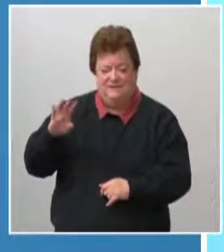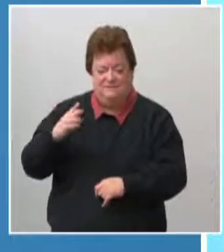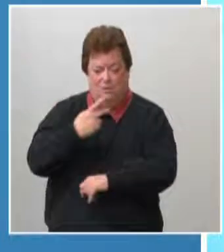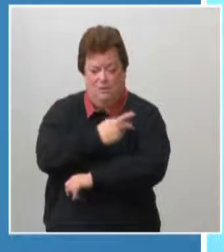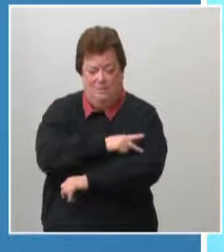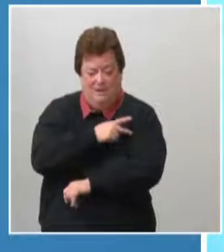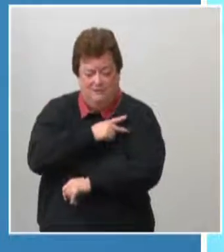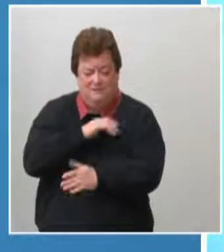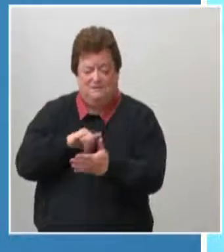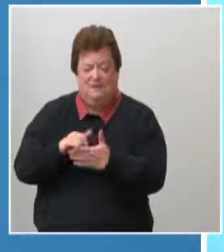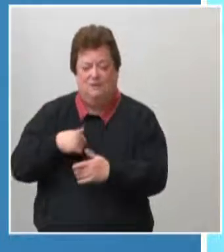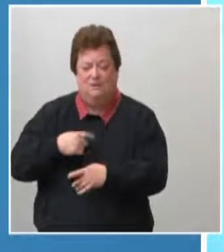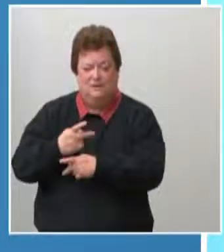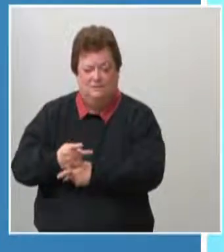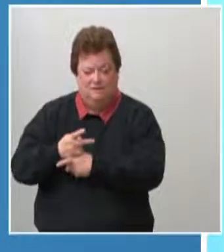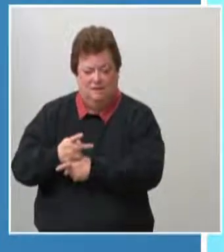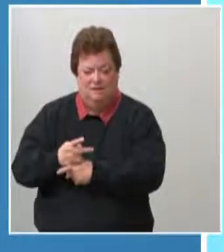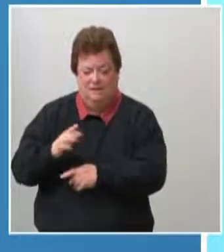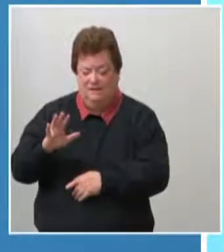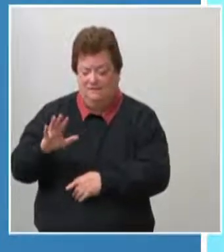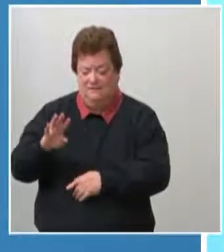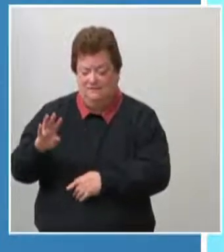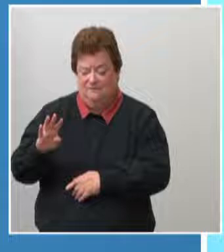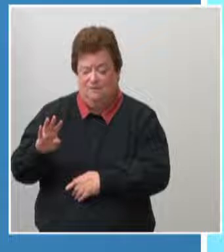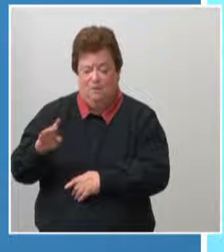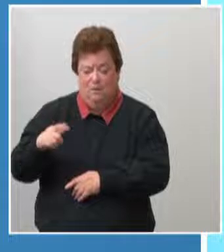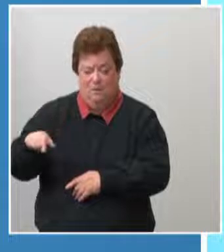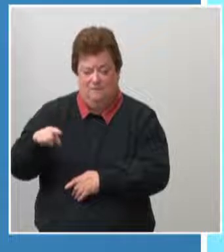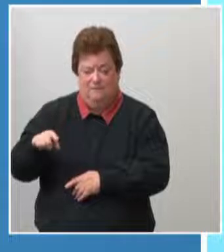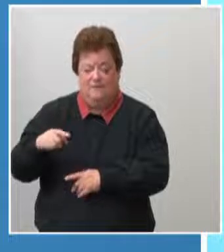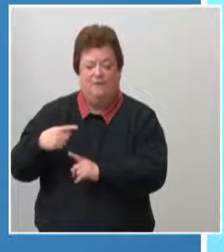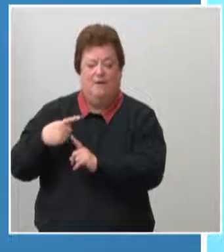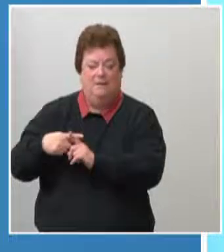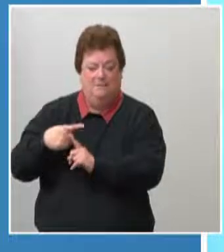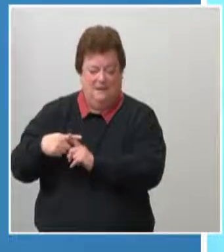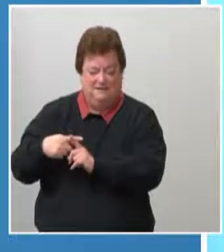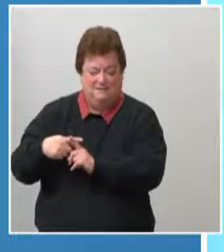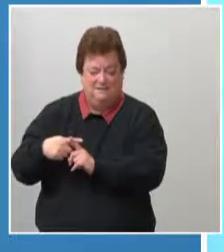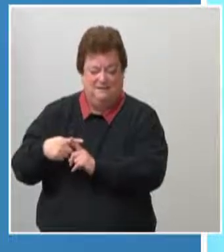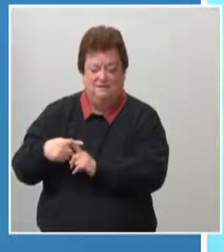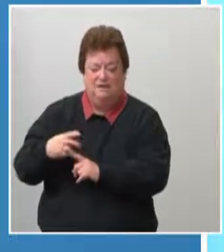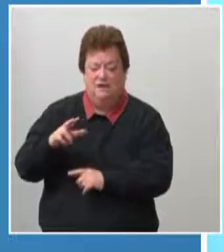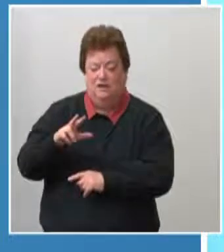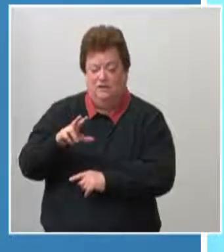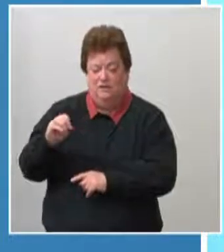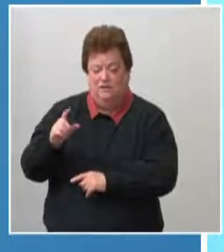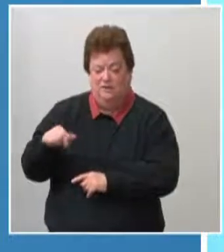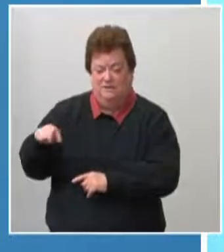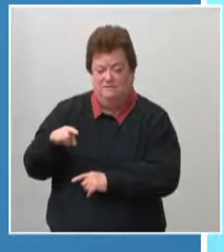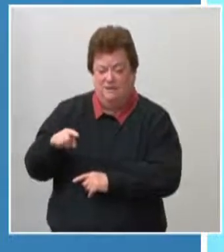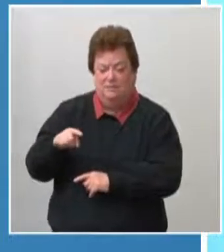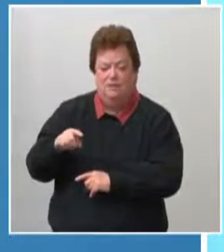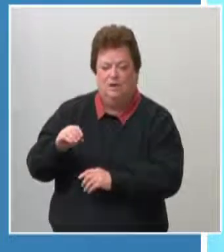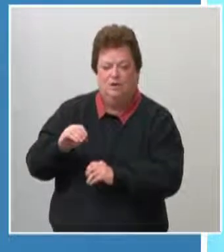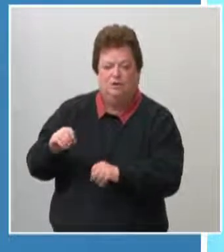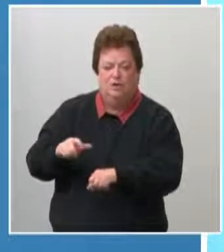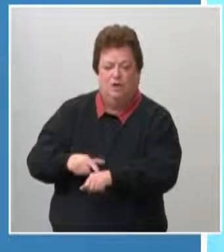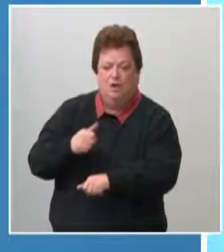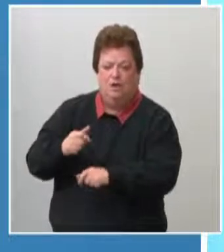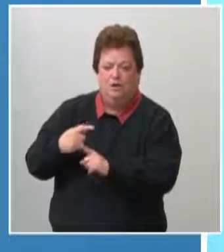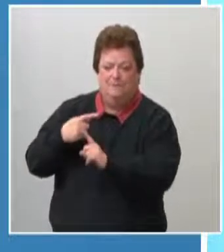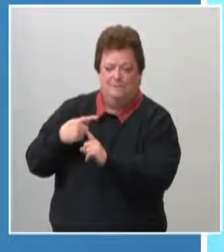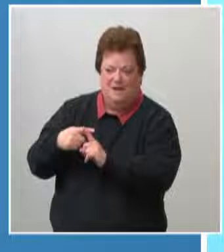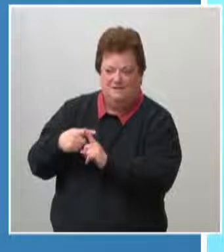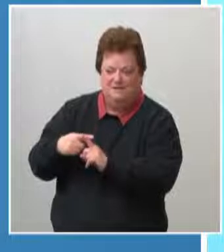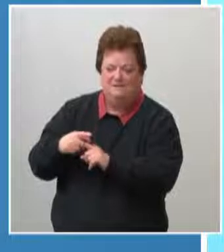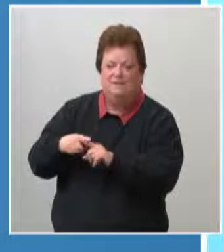we're caring for. 54 of those individuals are positive. 30 of those individuals are no longer positive,